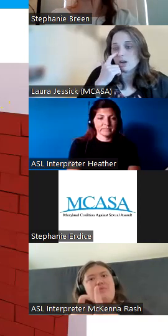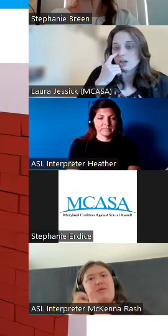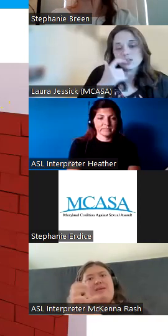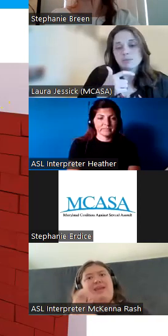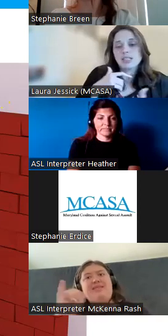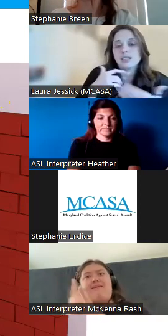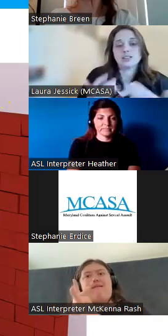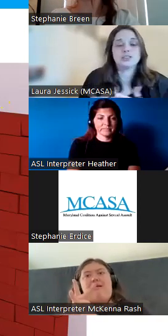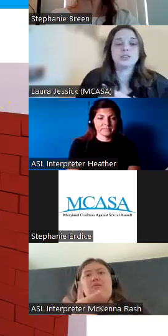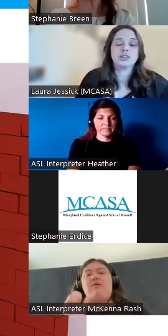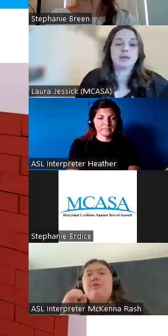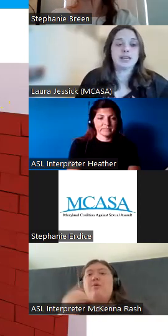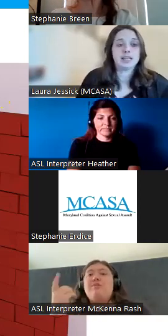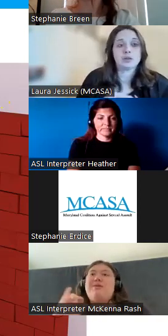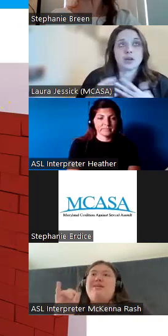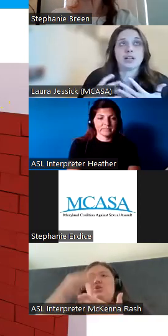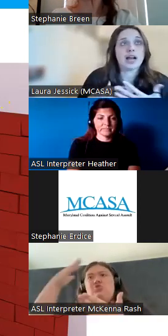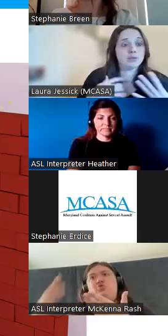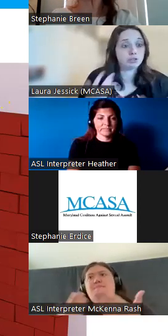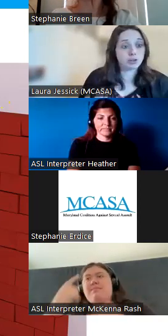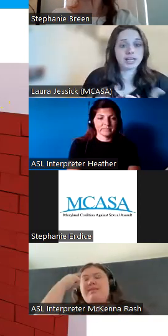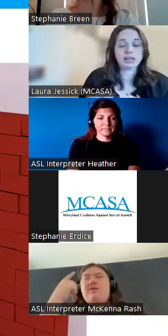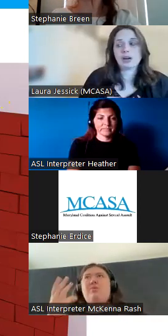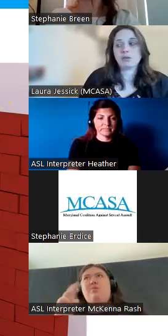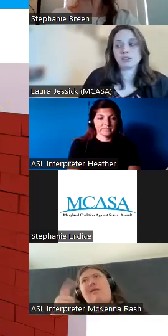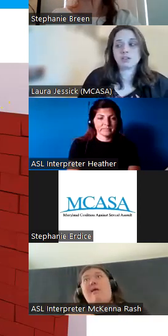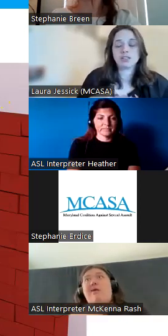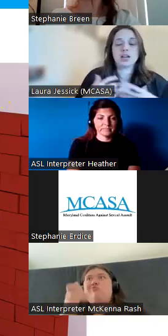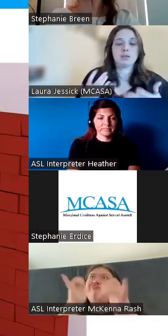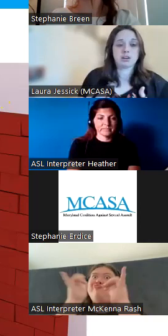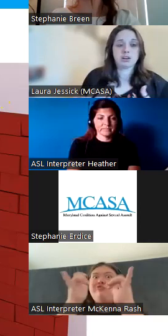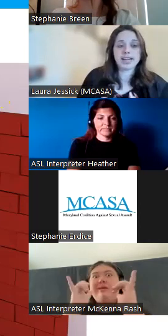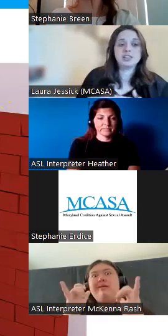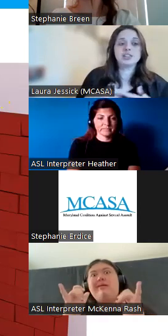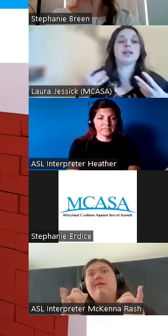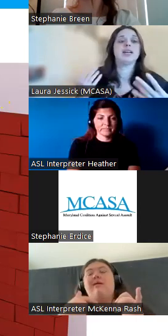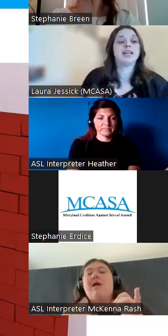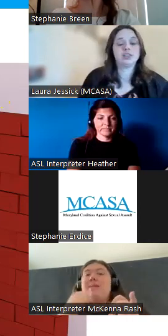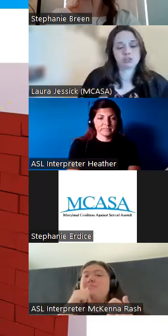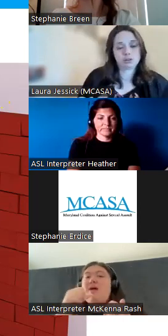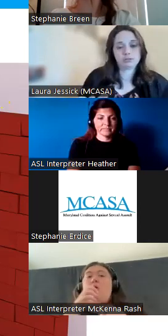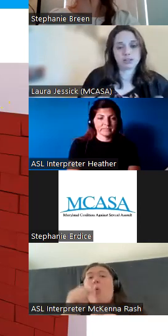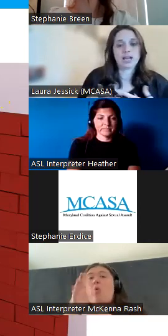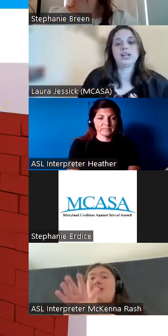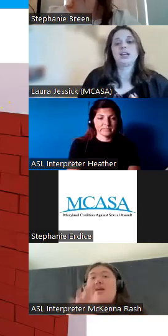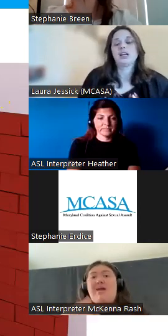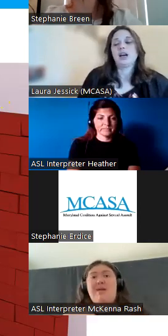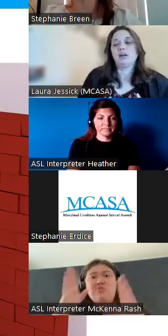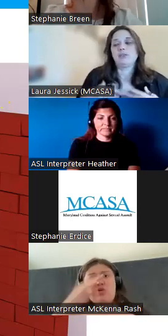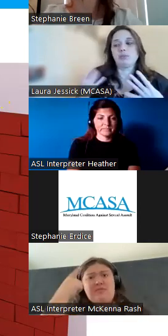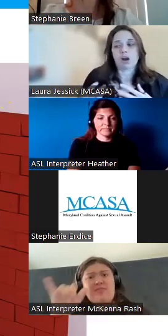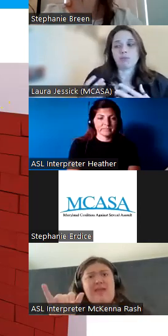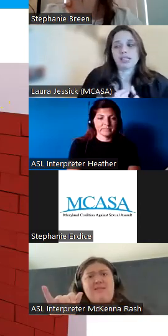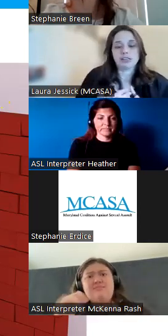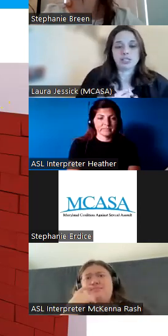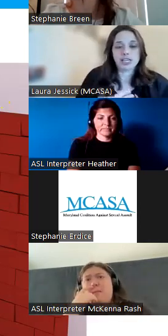care. So somebody like a student who may think, well, I was drinking when I was assaulted, I'm underage, am I going to get in trouble for that?